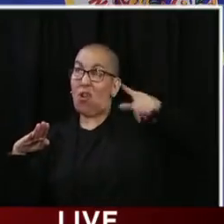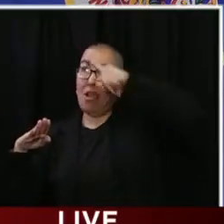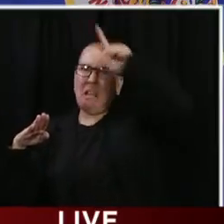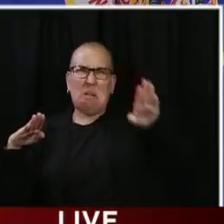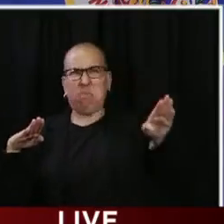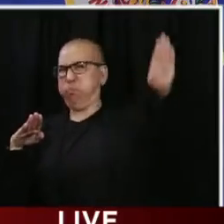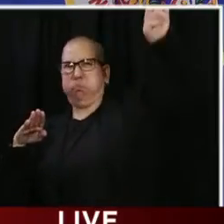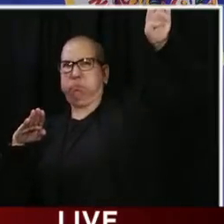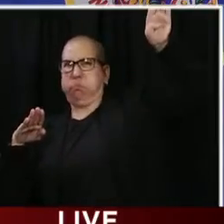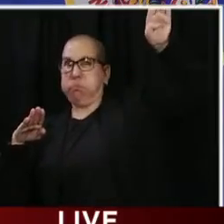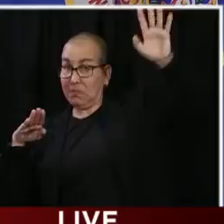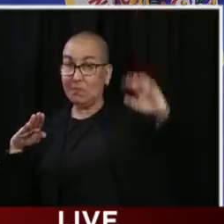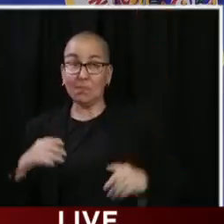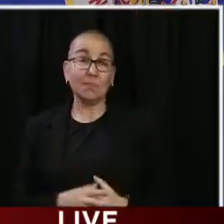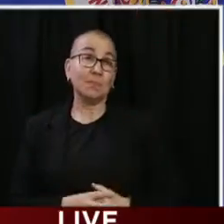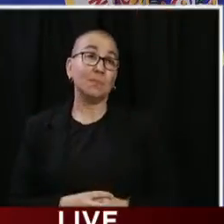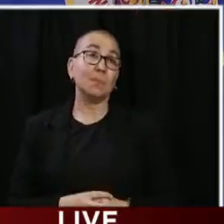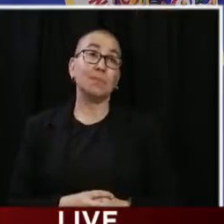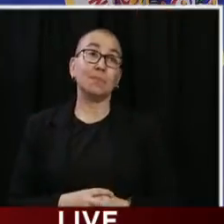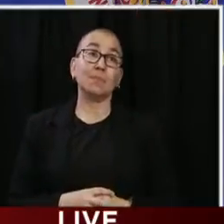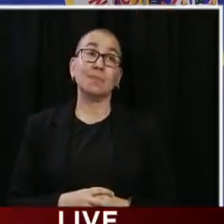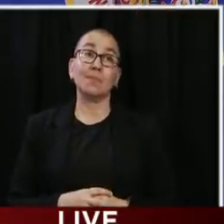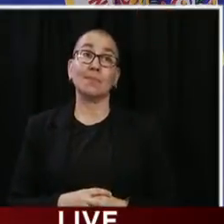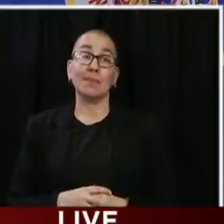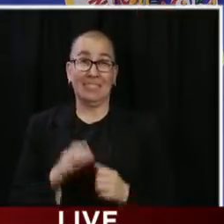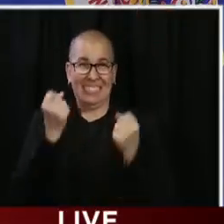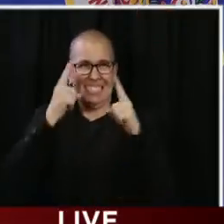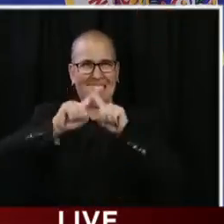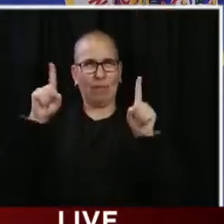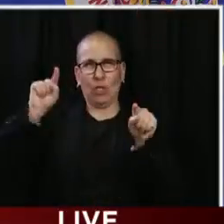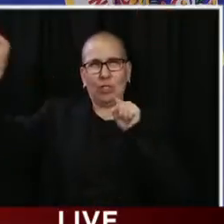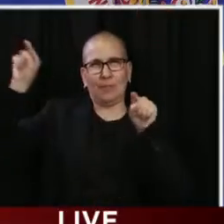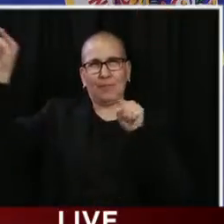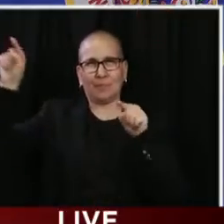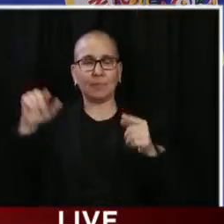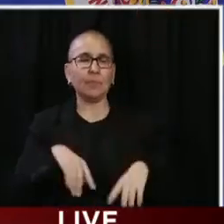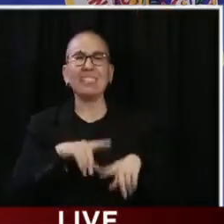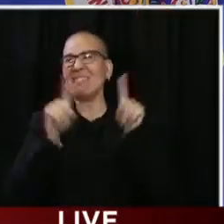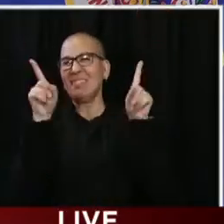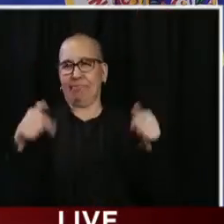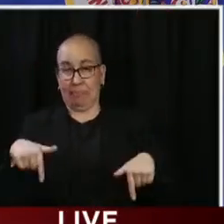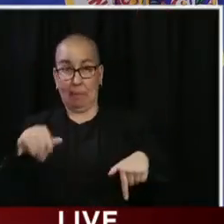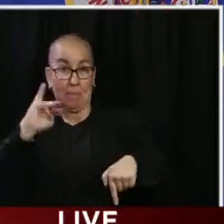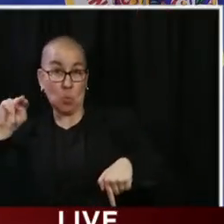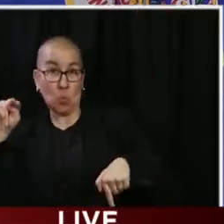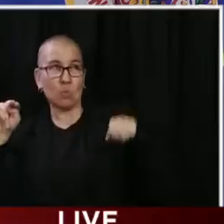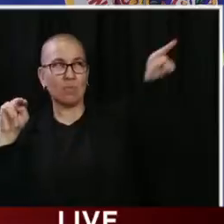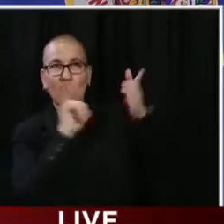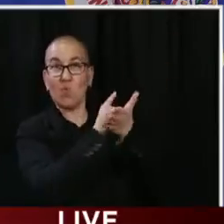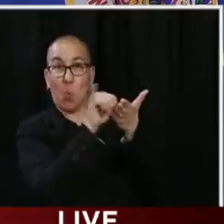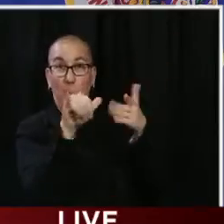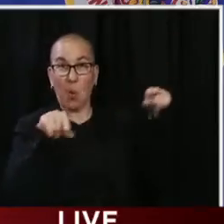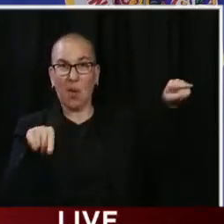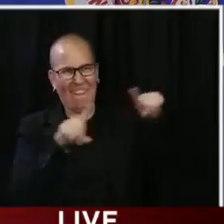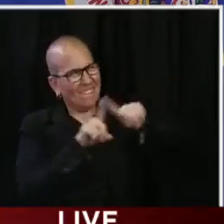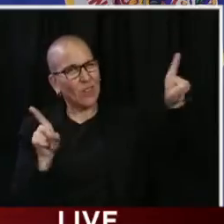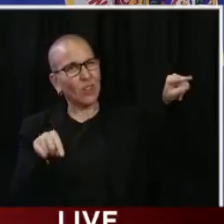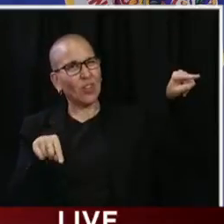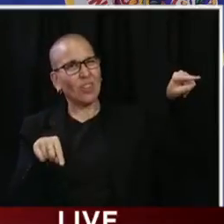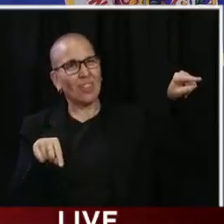difference between what New York had to go through and what we're going through is we are better prepared to hit it head on. But it doesn't mean it's going